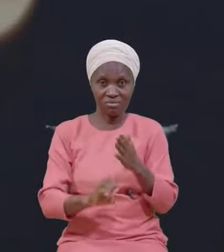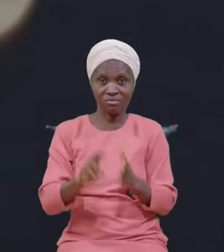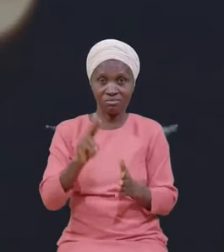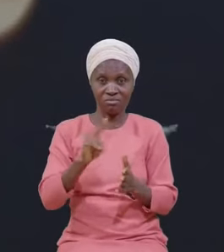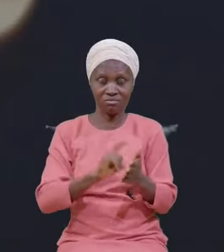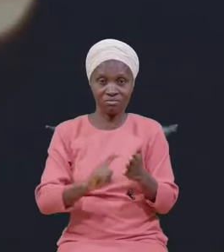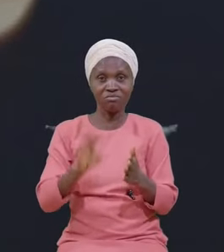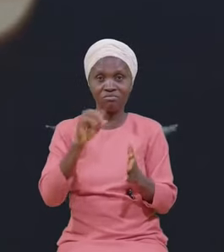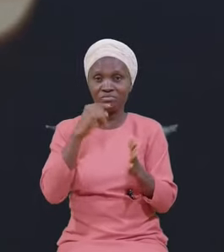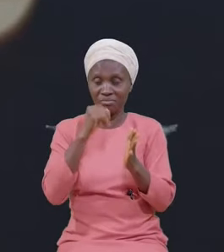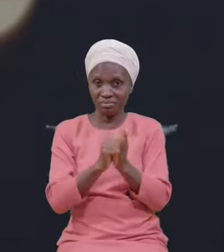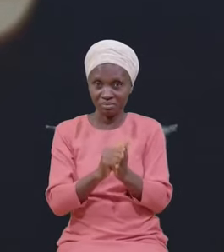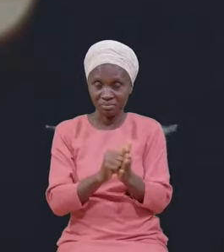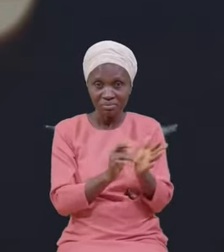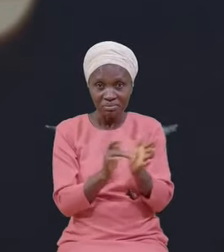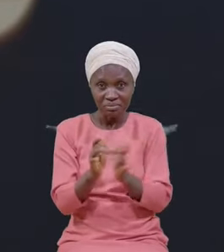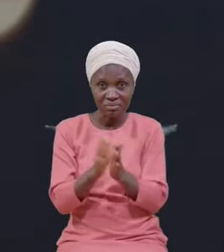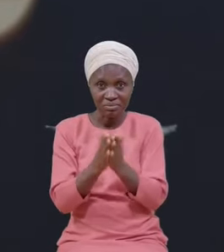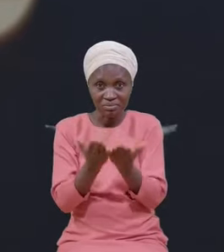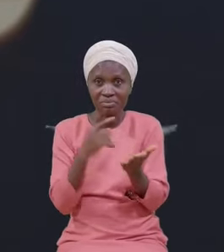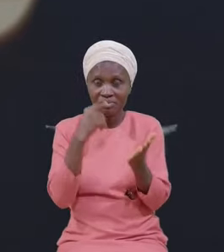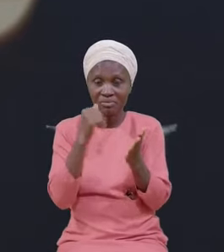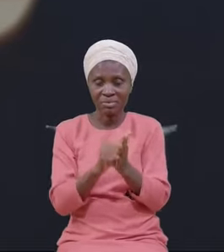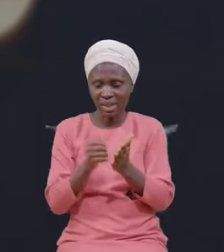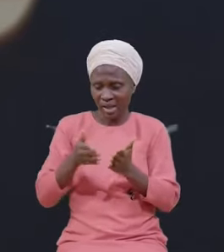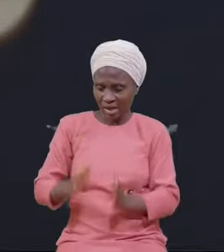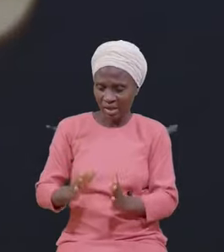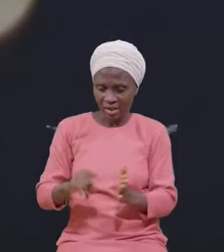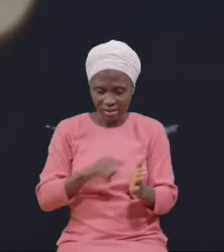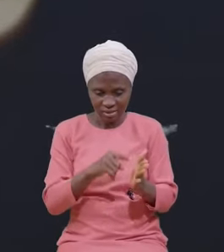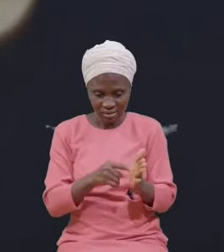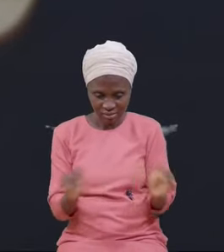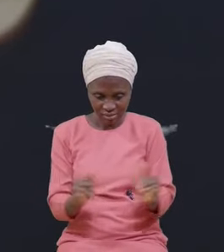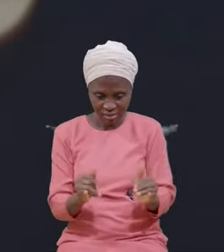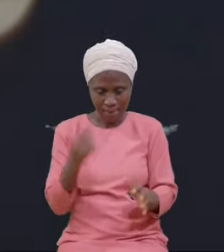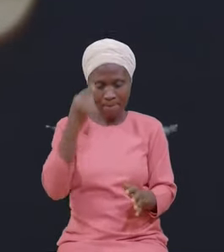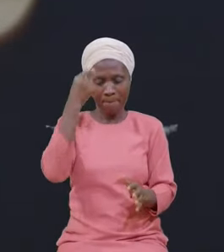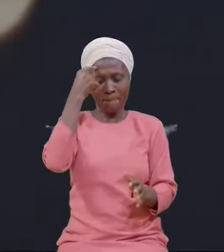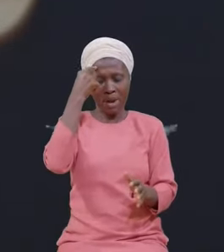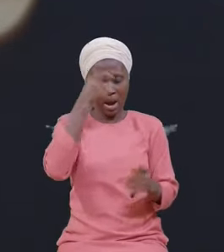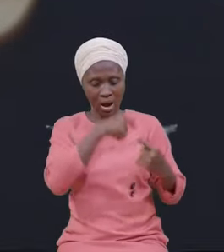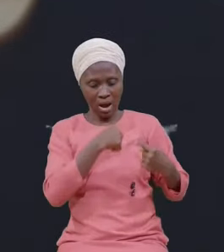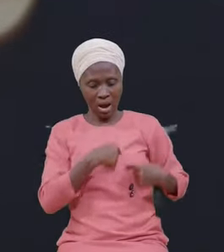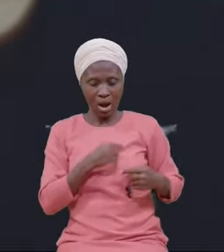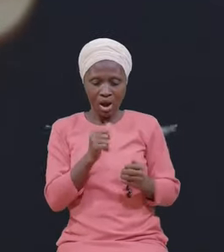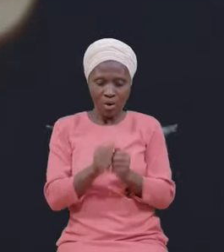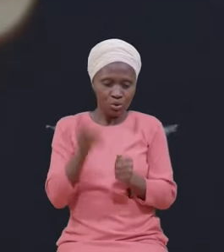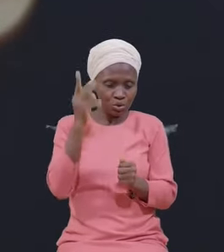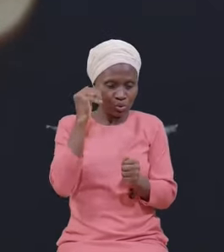let the mind which was in Christ Jesus dwell in me richly dwell in you